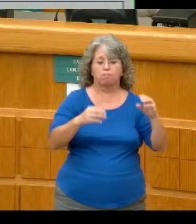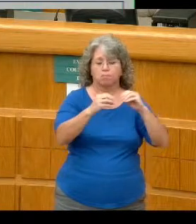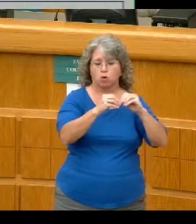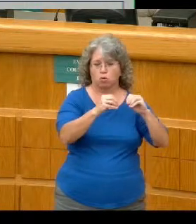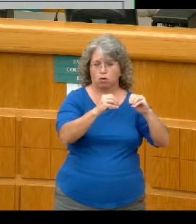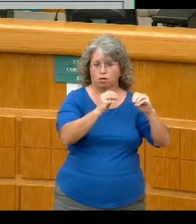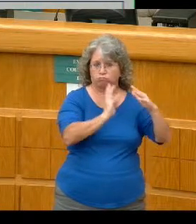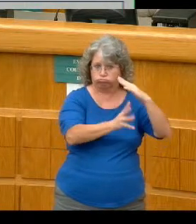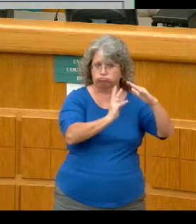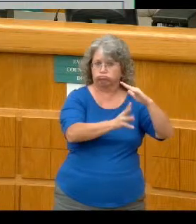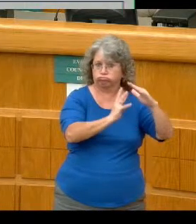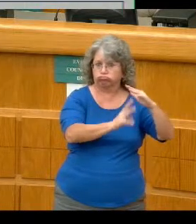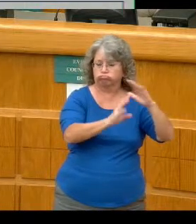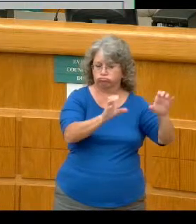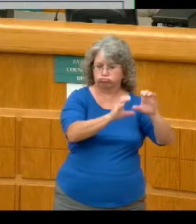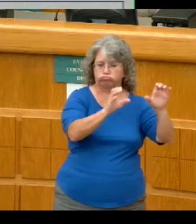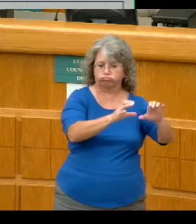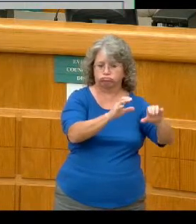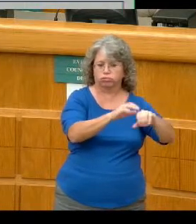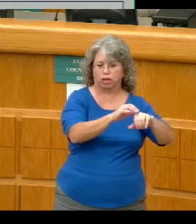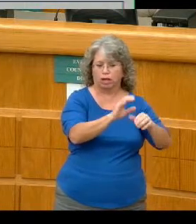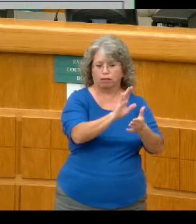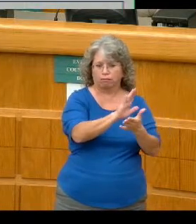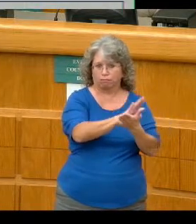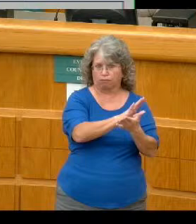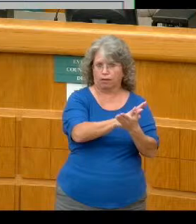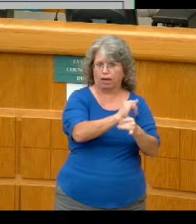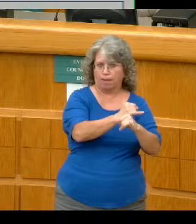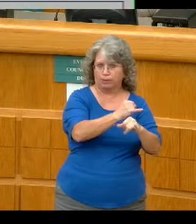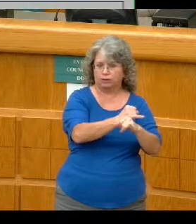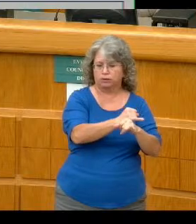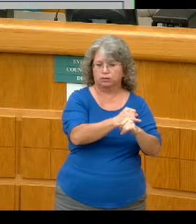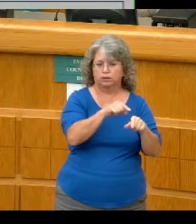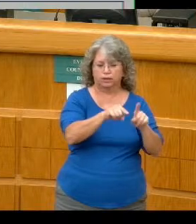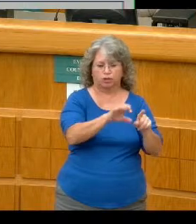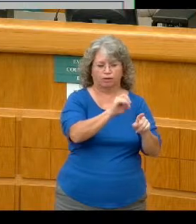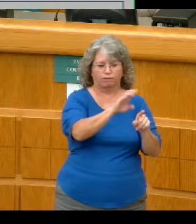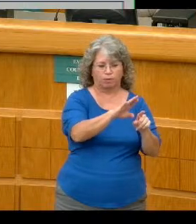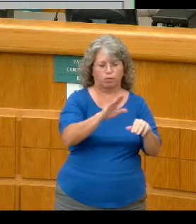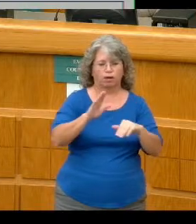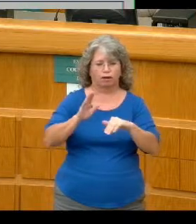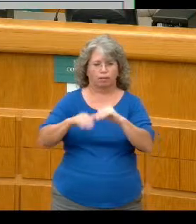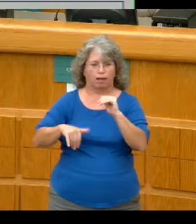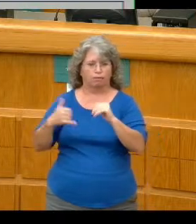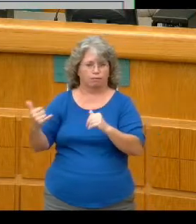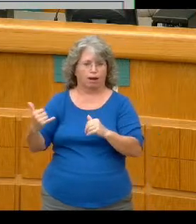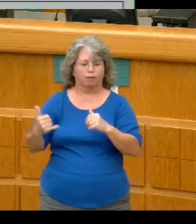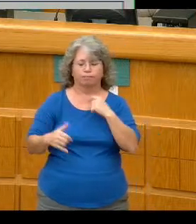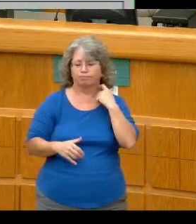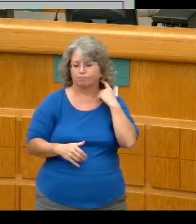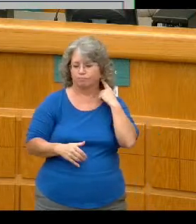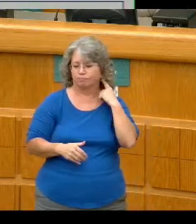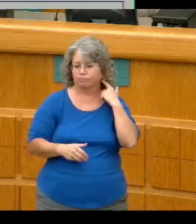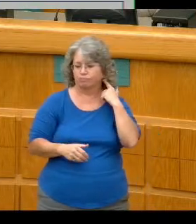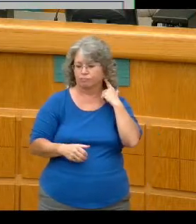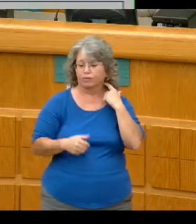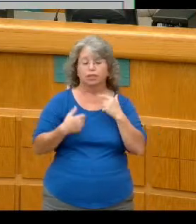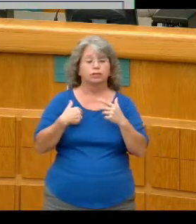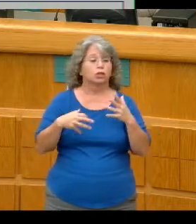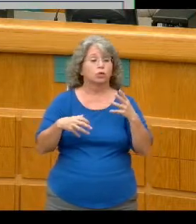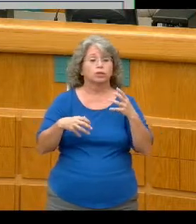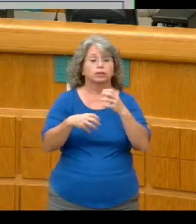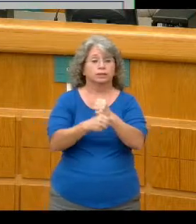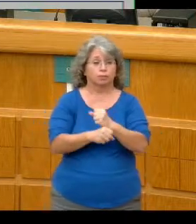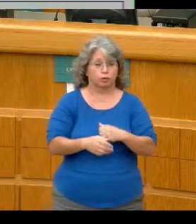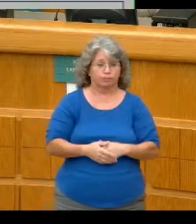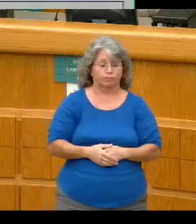more activity going on campuses and at K through 12 during February than are now.